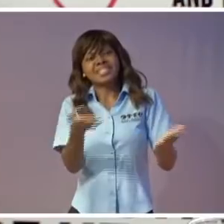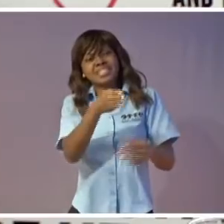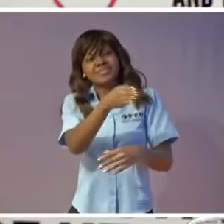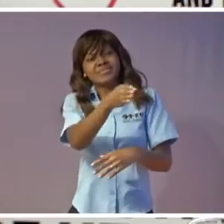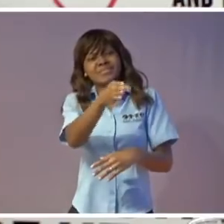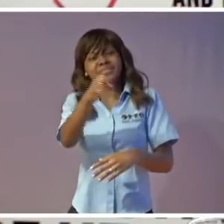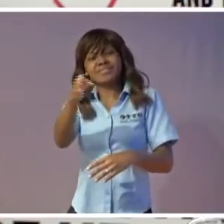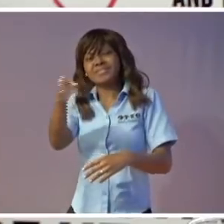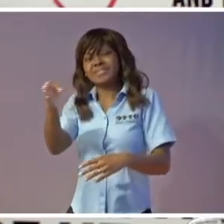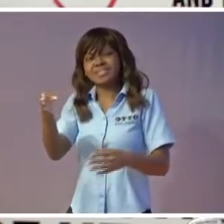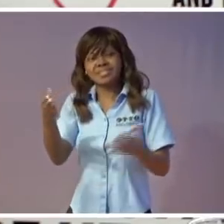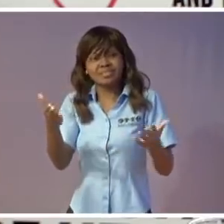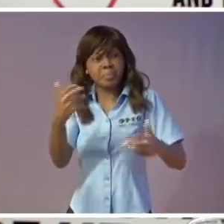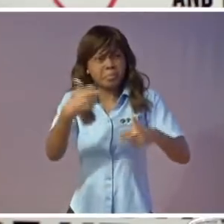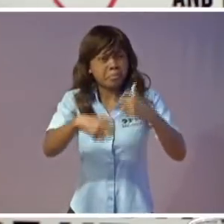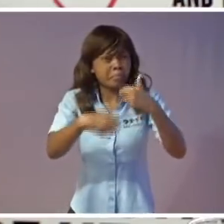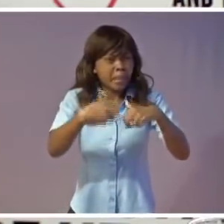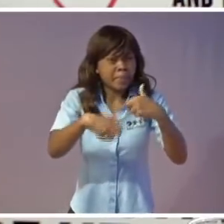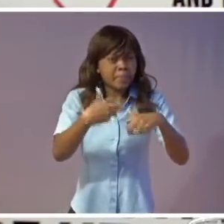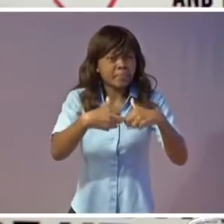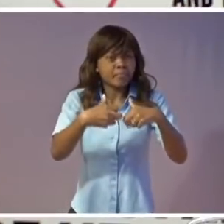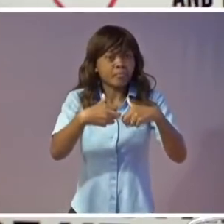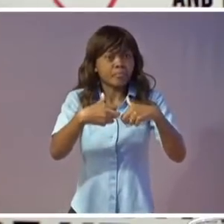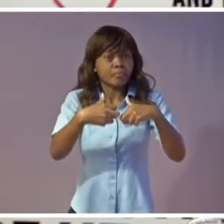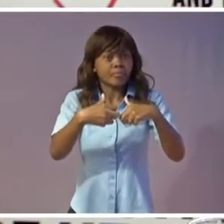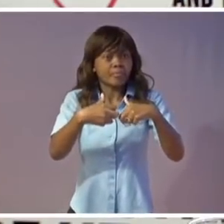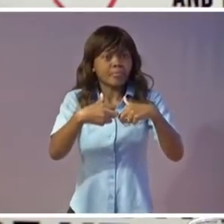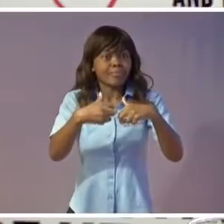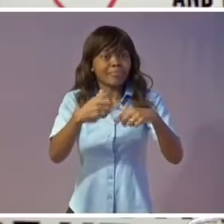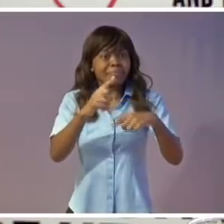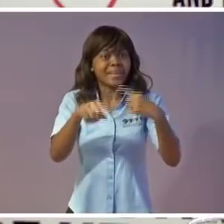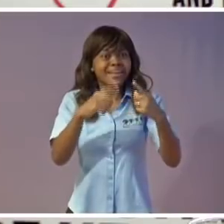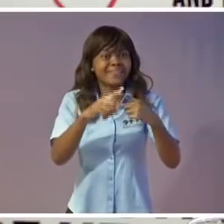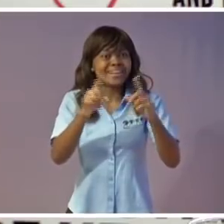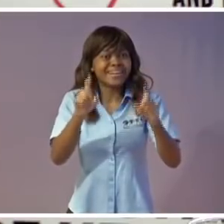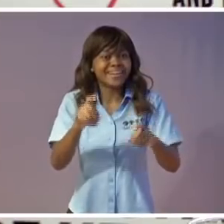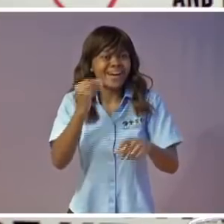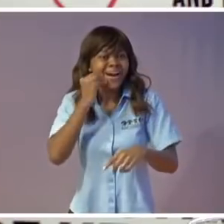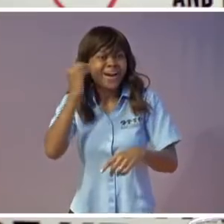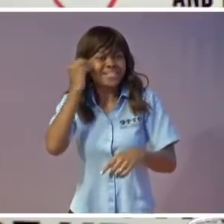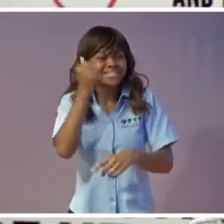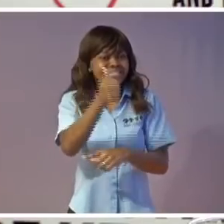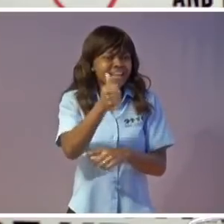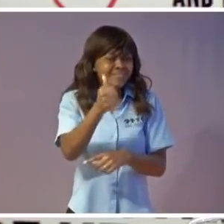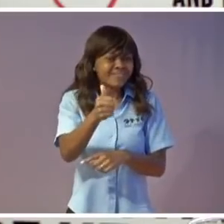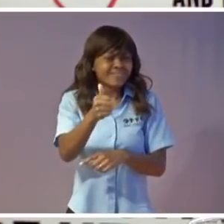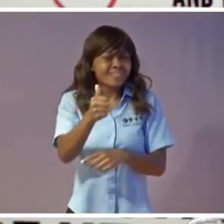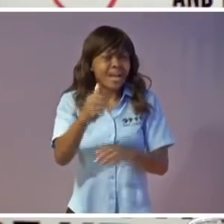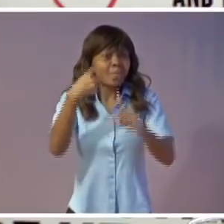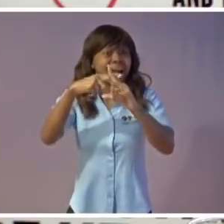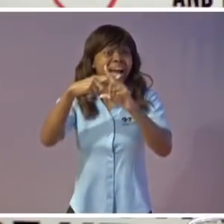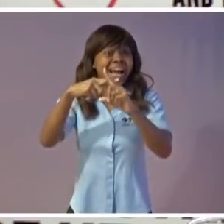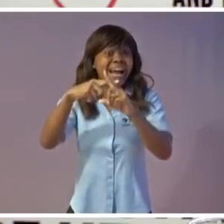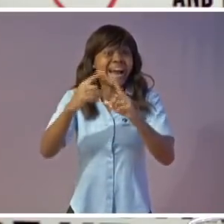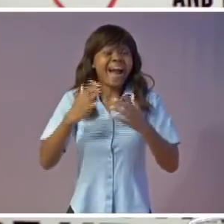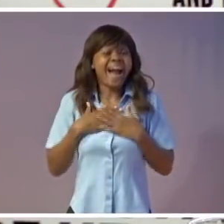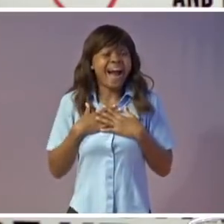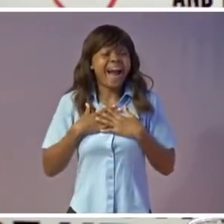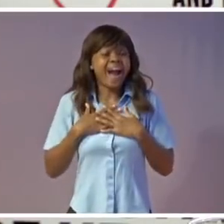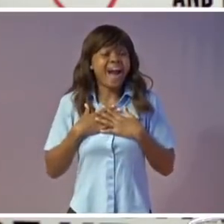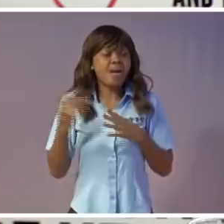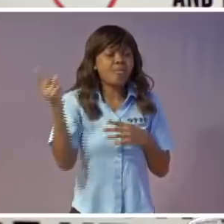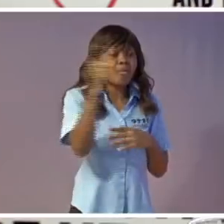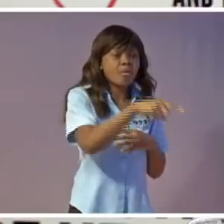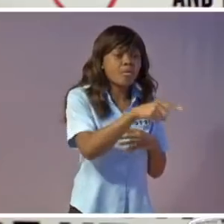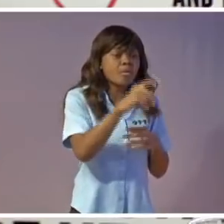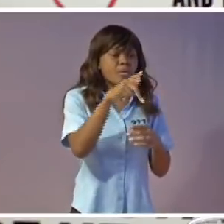world, where you get variable results as to positivity and negativity